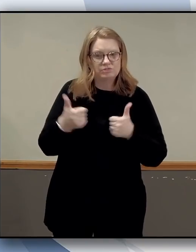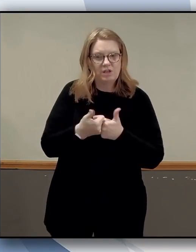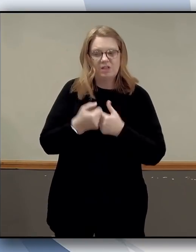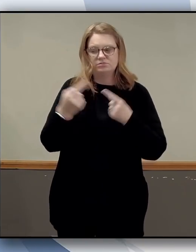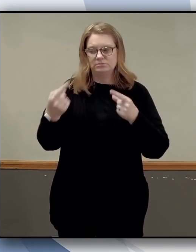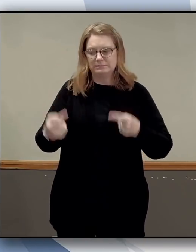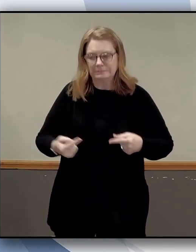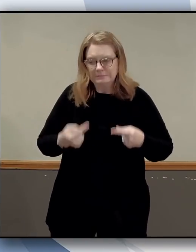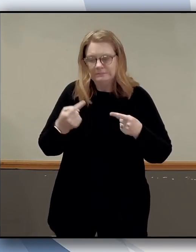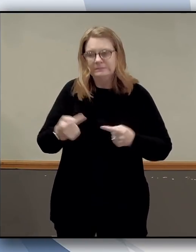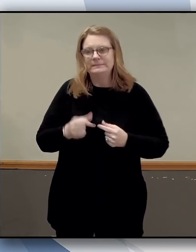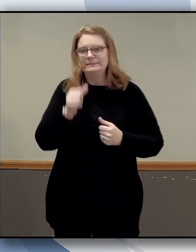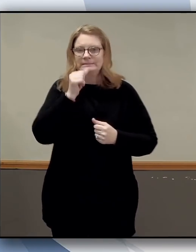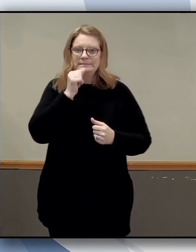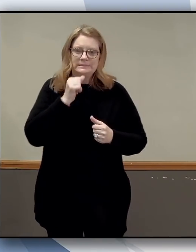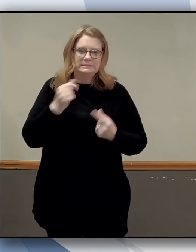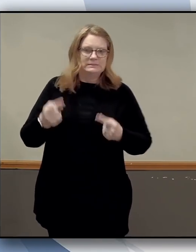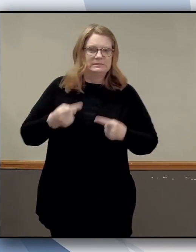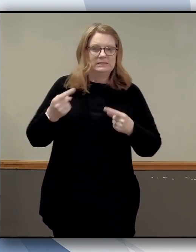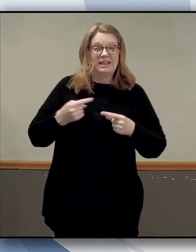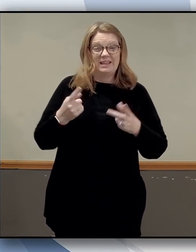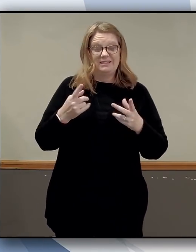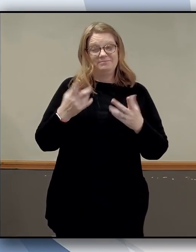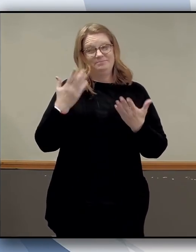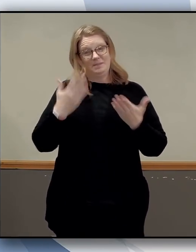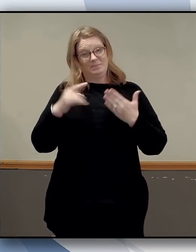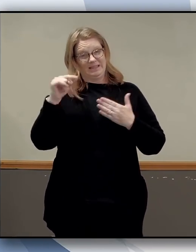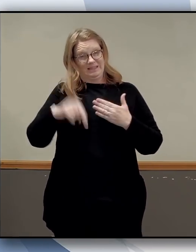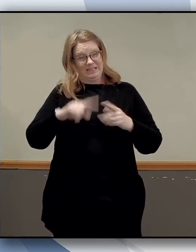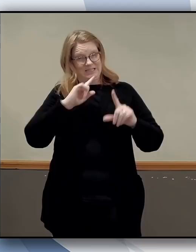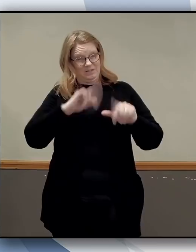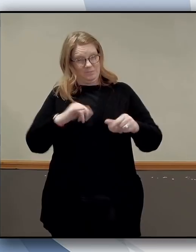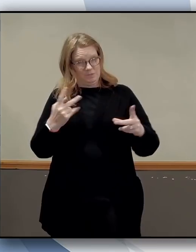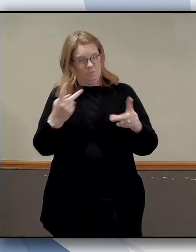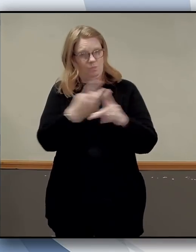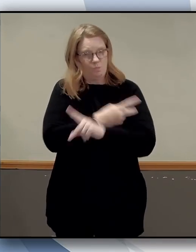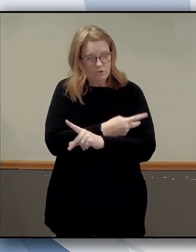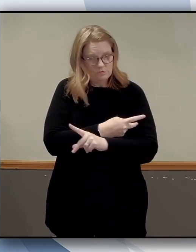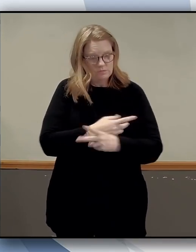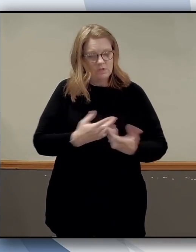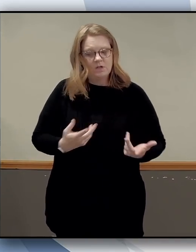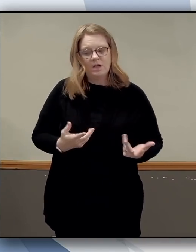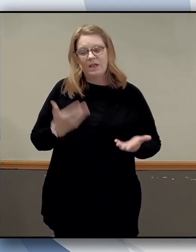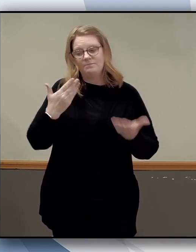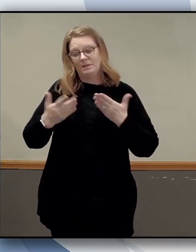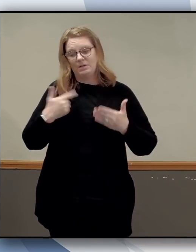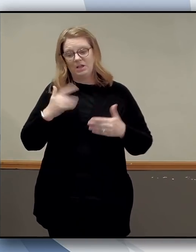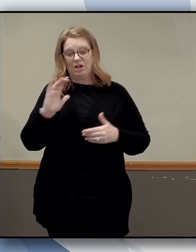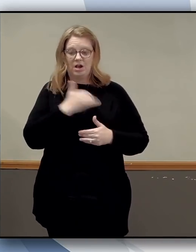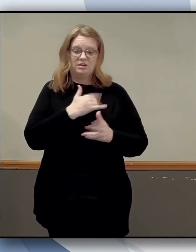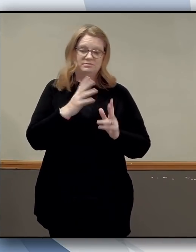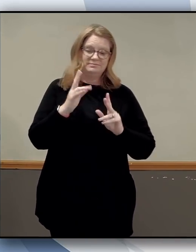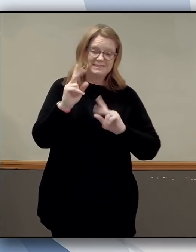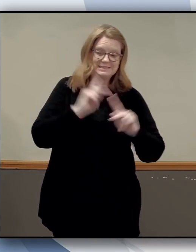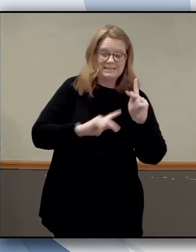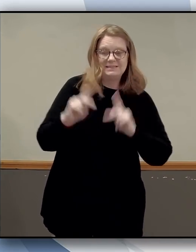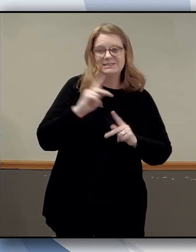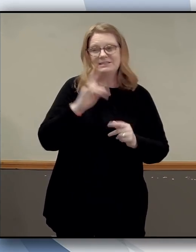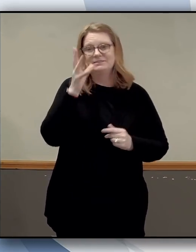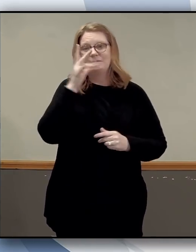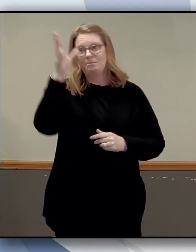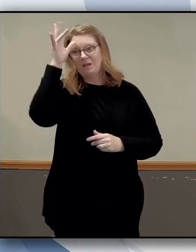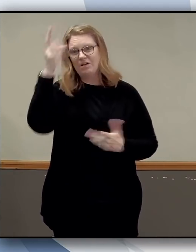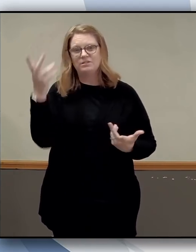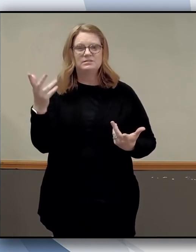adversity and perhaps deadlier outcomes. And we're doing this at a time when perhaps our citizens and parents and many are